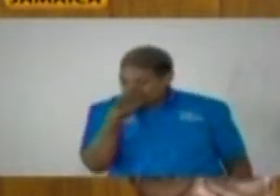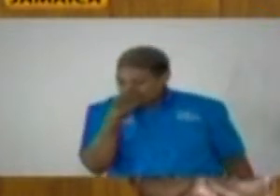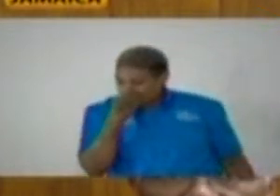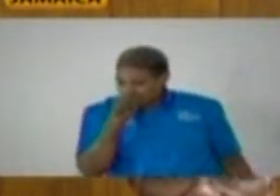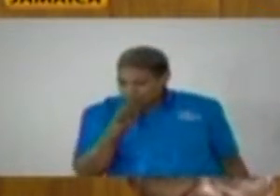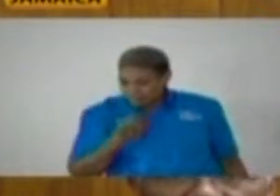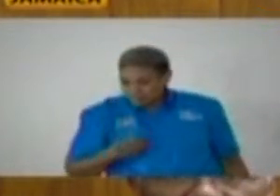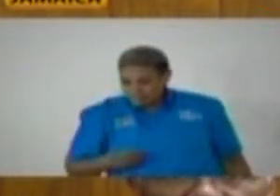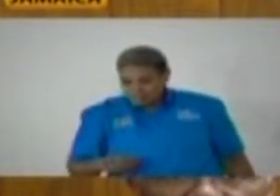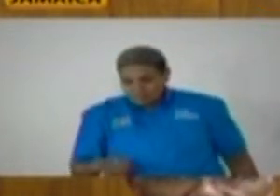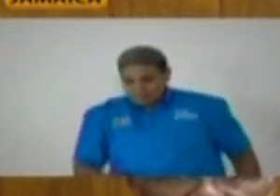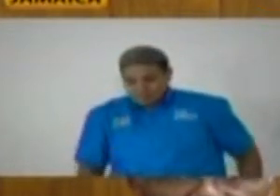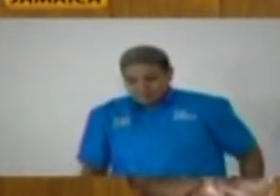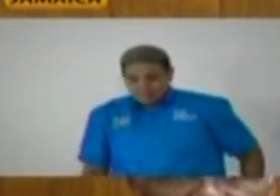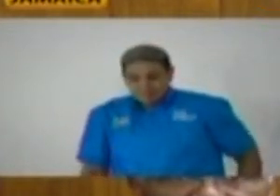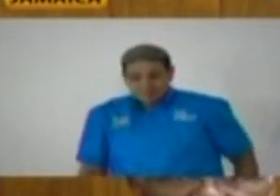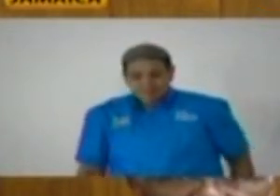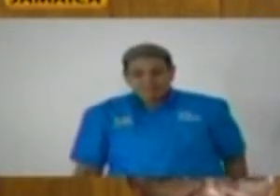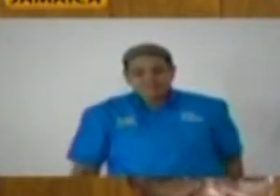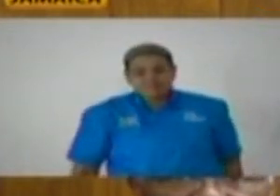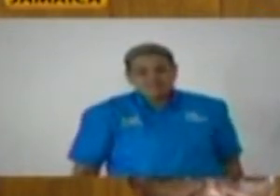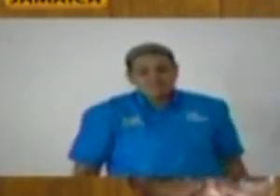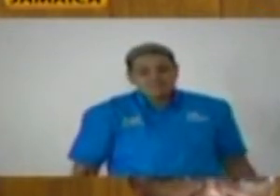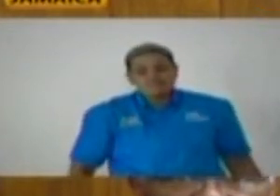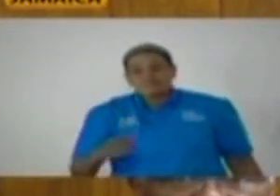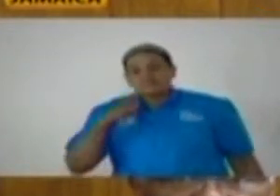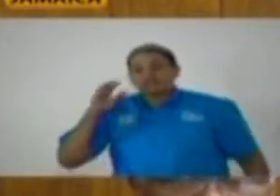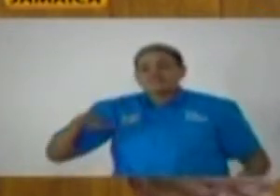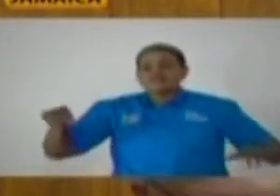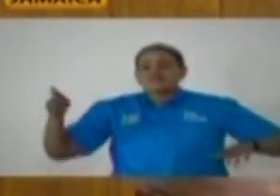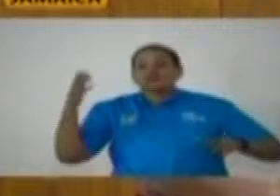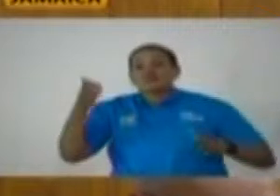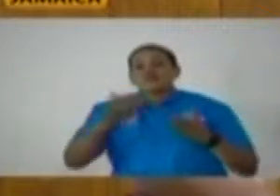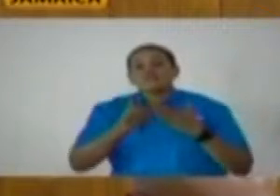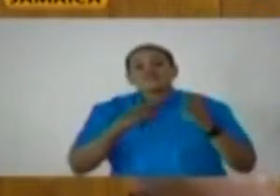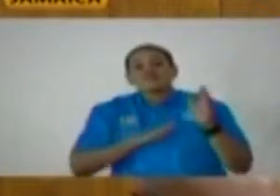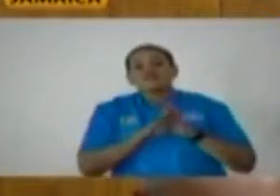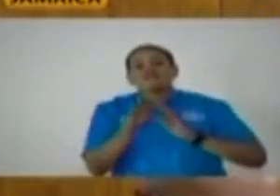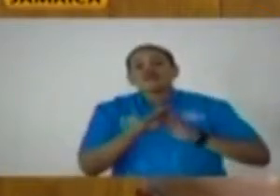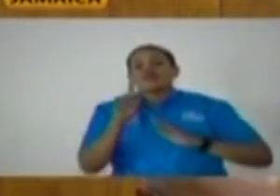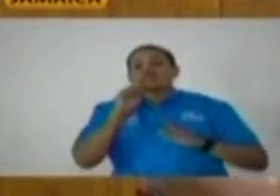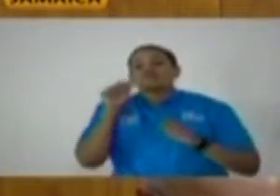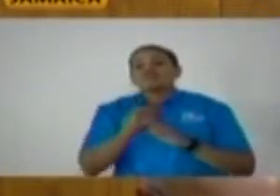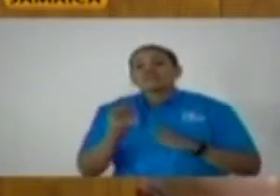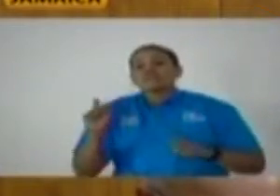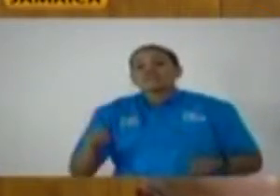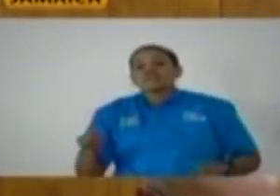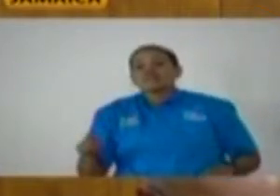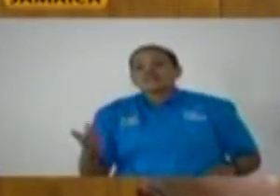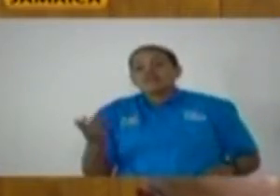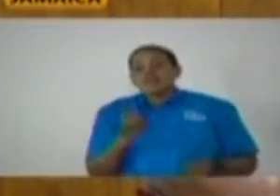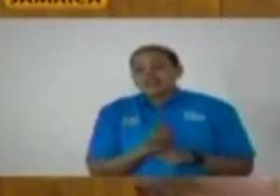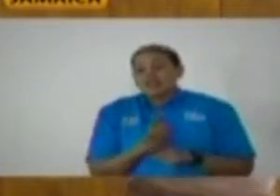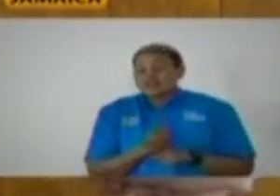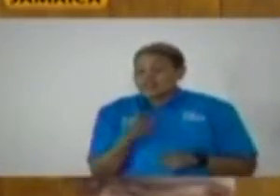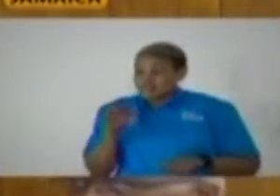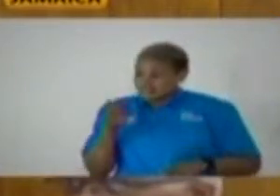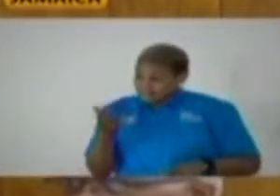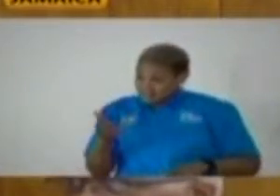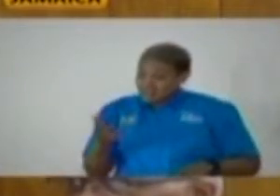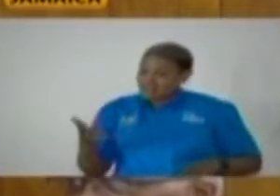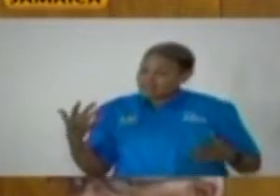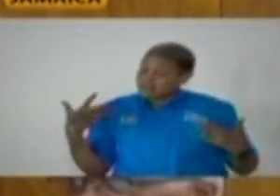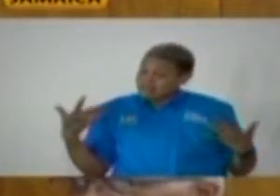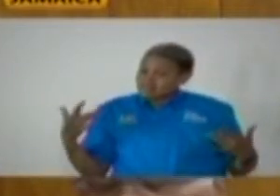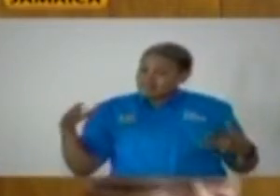I know. Well, I hear you, Babsy, but they weren't necessarily. But let's take, for example,